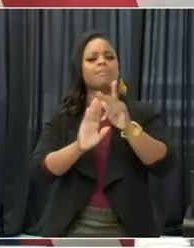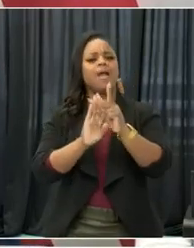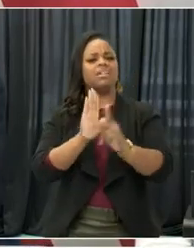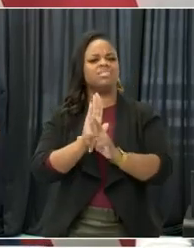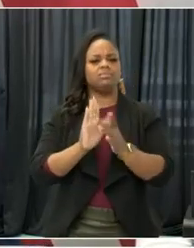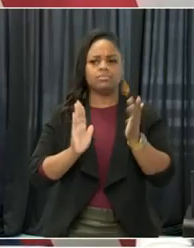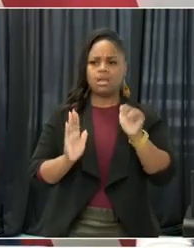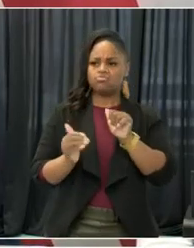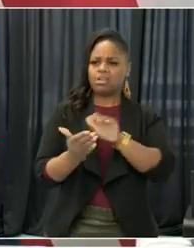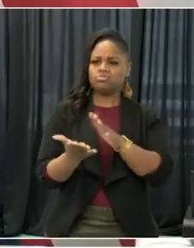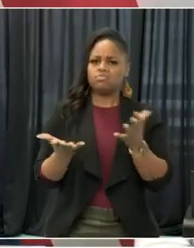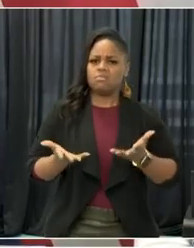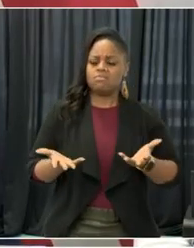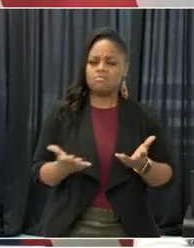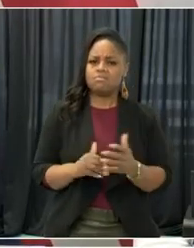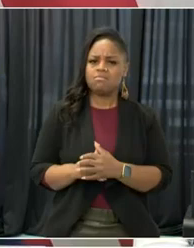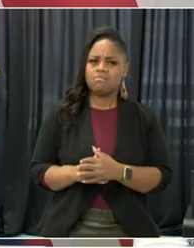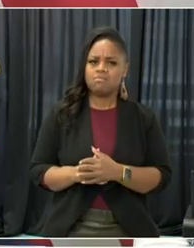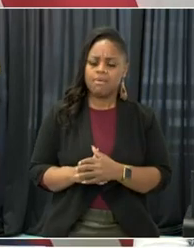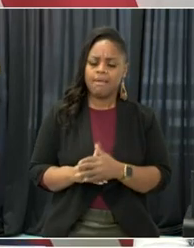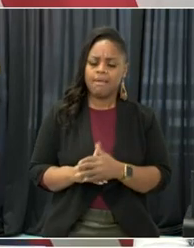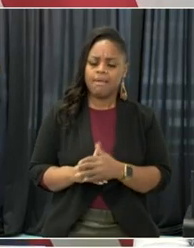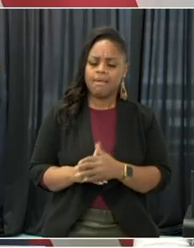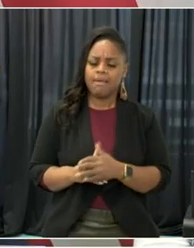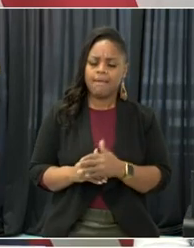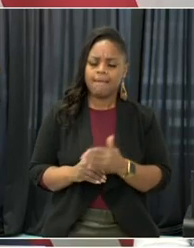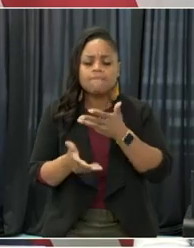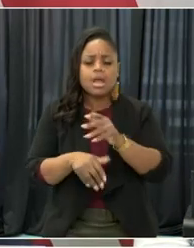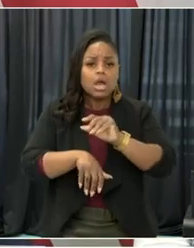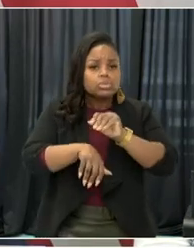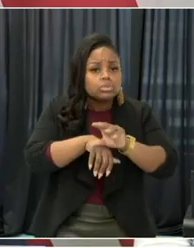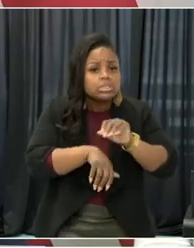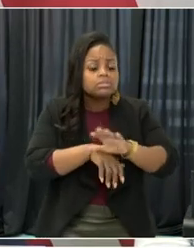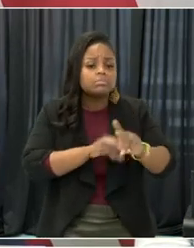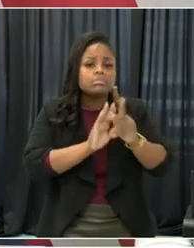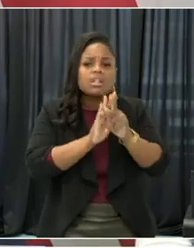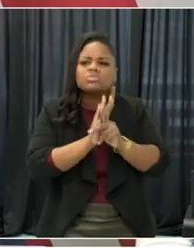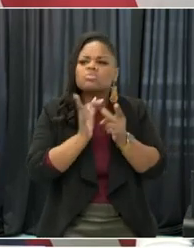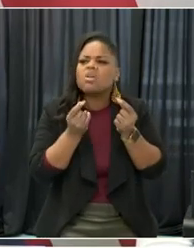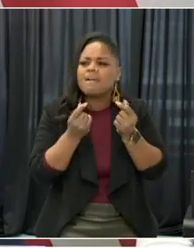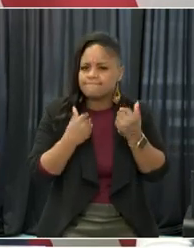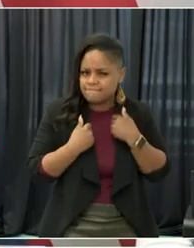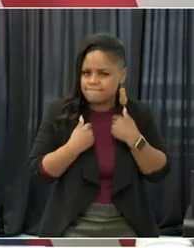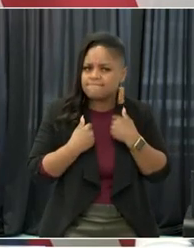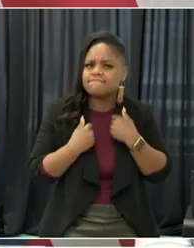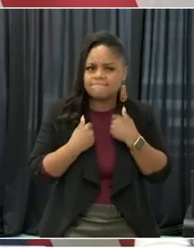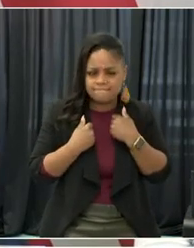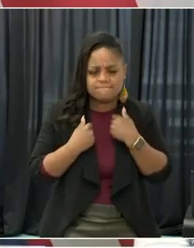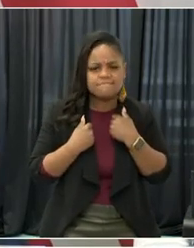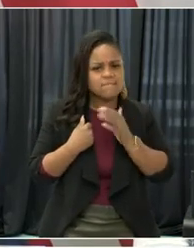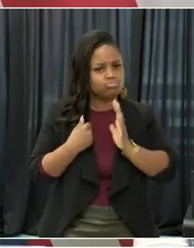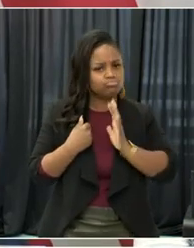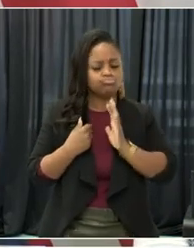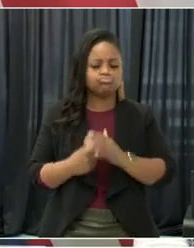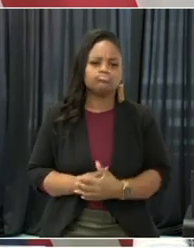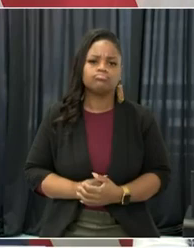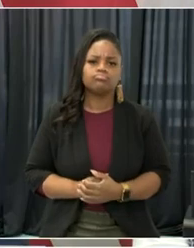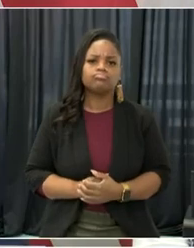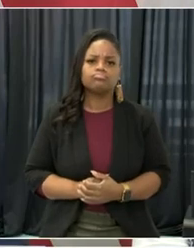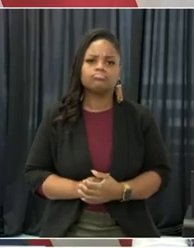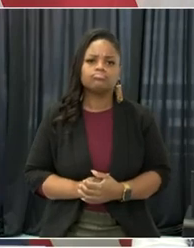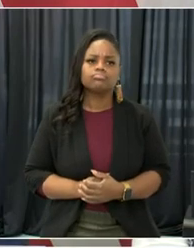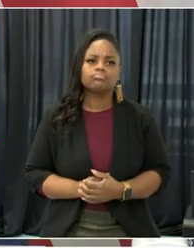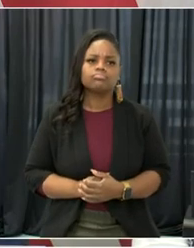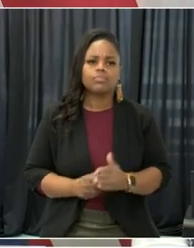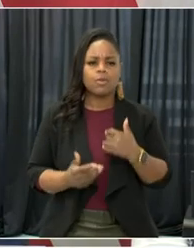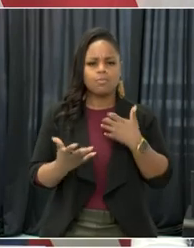job and advise on budget and policy, and that too is fine. But I think that we want to let them know